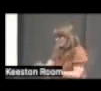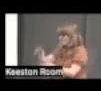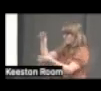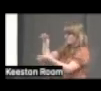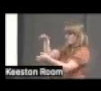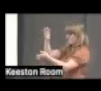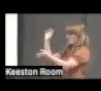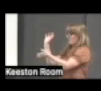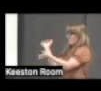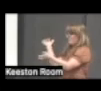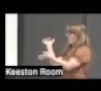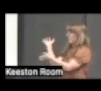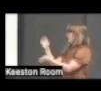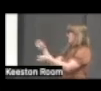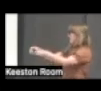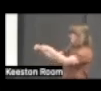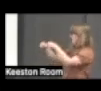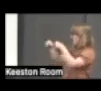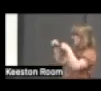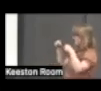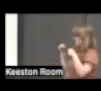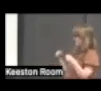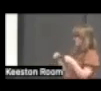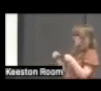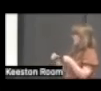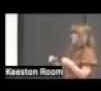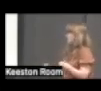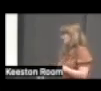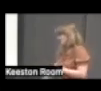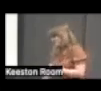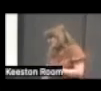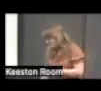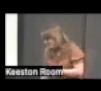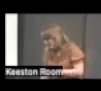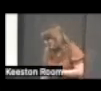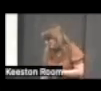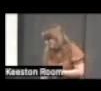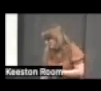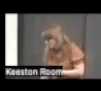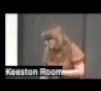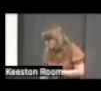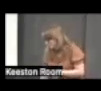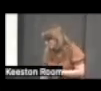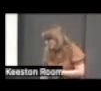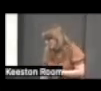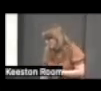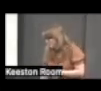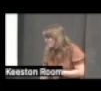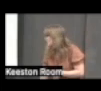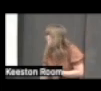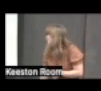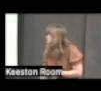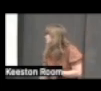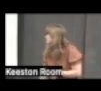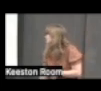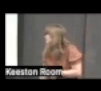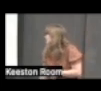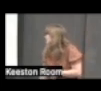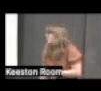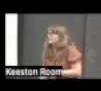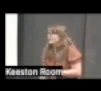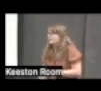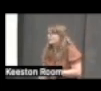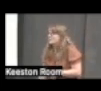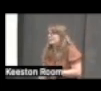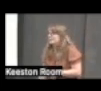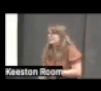holding this, what we call a rollback position. So he just kind of rolls her back onto his lap. And so we watched and